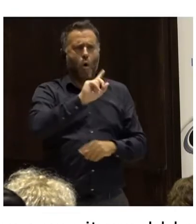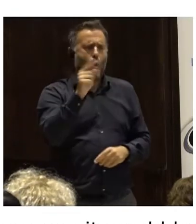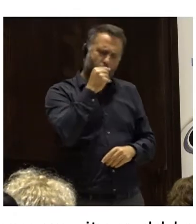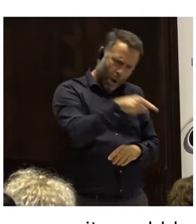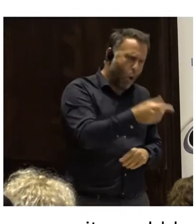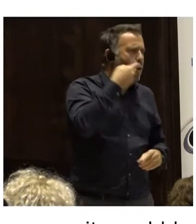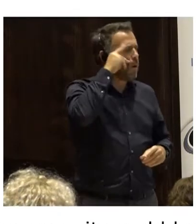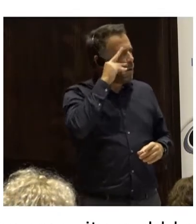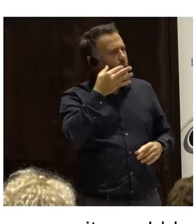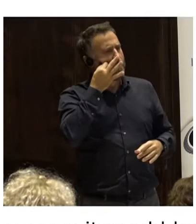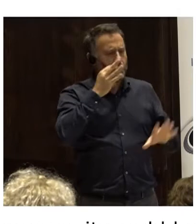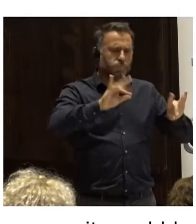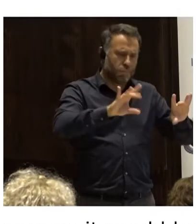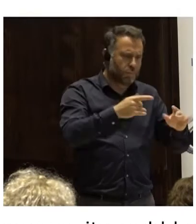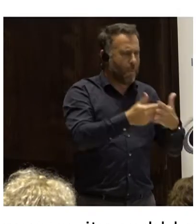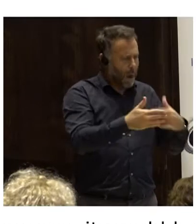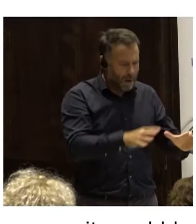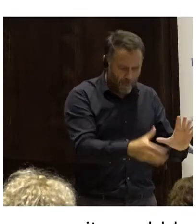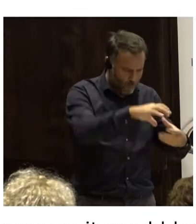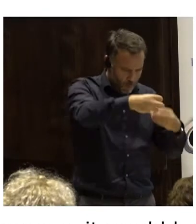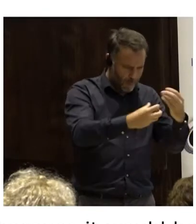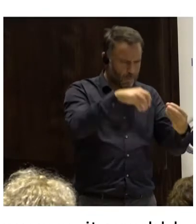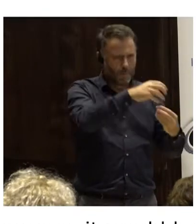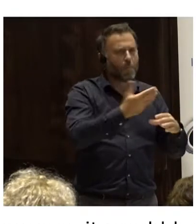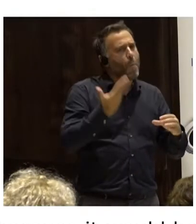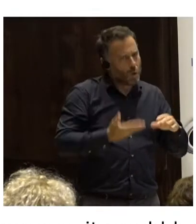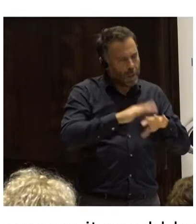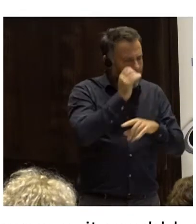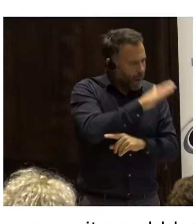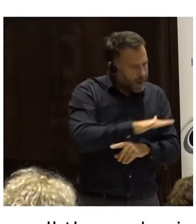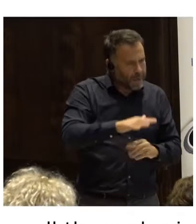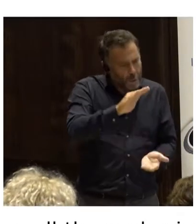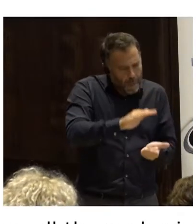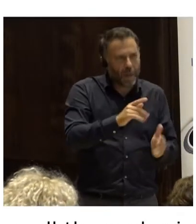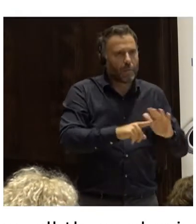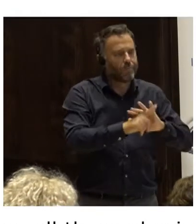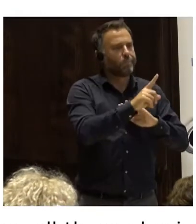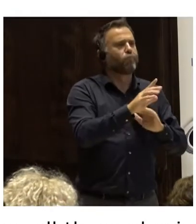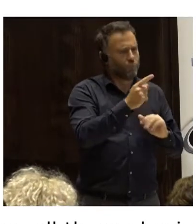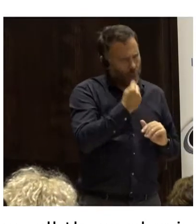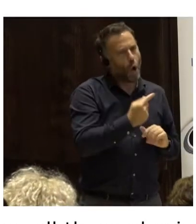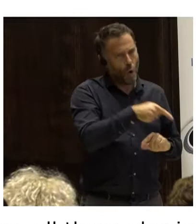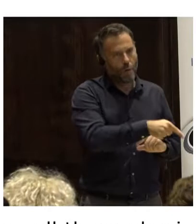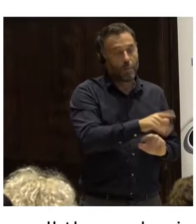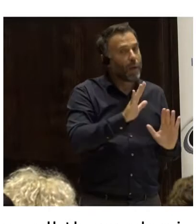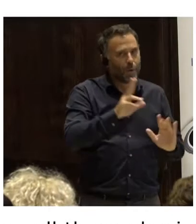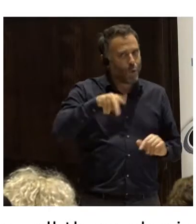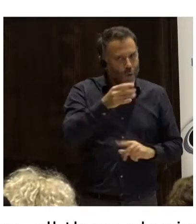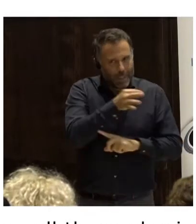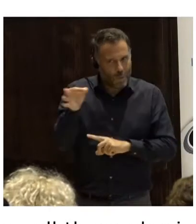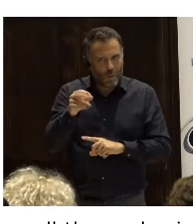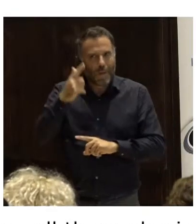are important. So we weren't looking at the right thing there. But what we did find